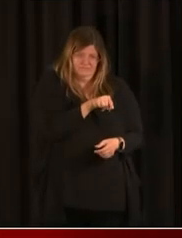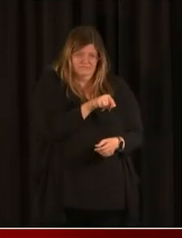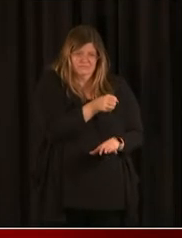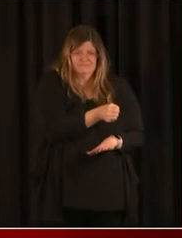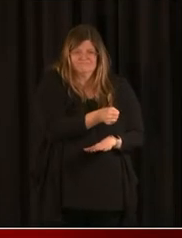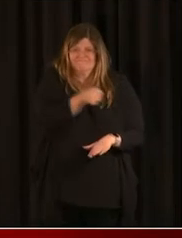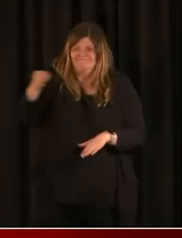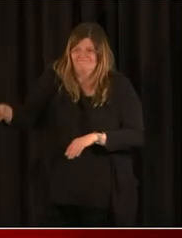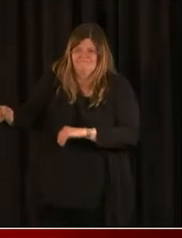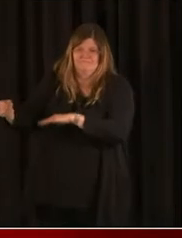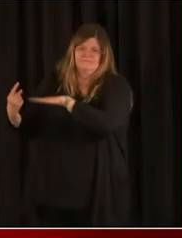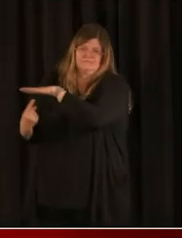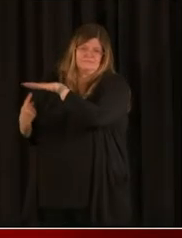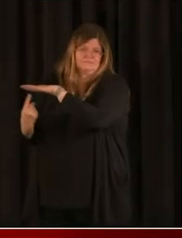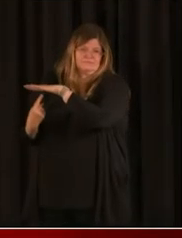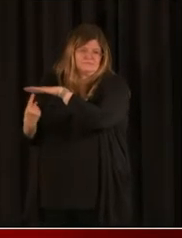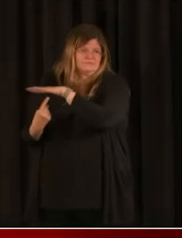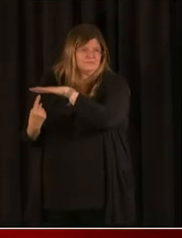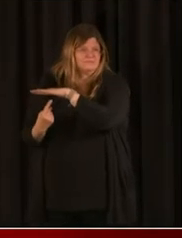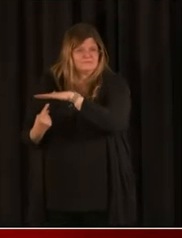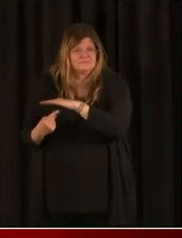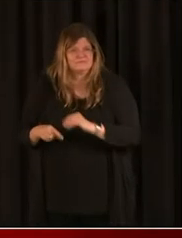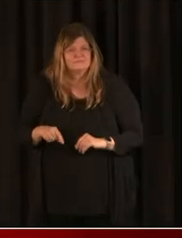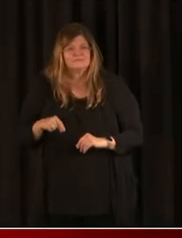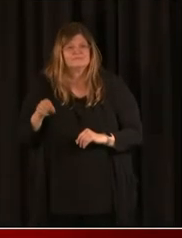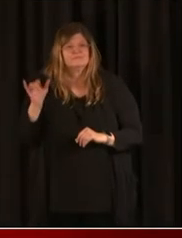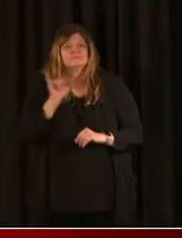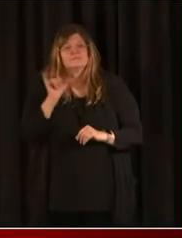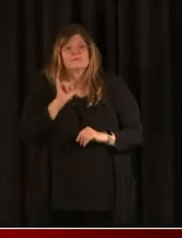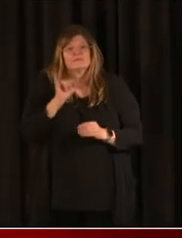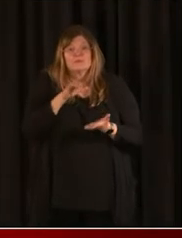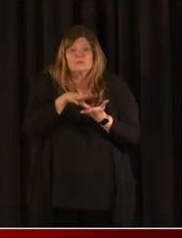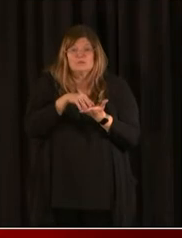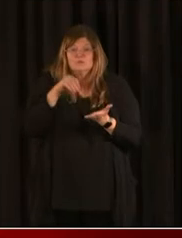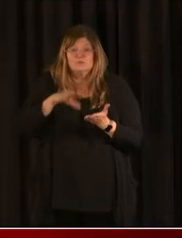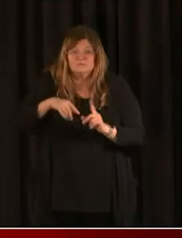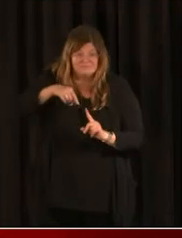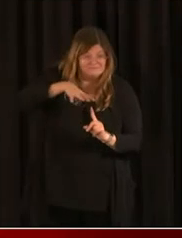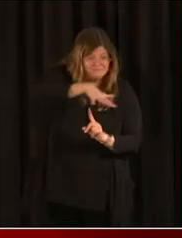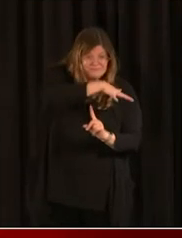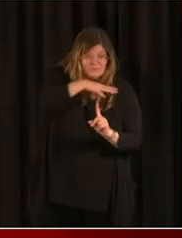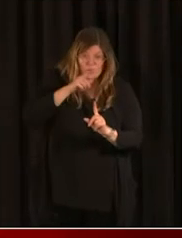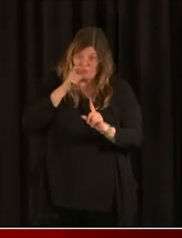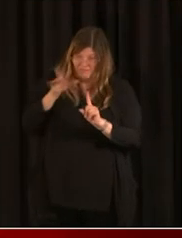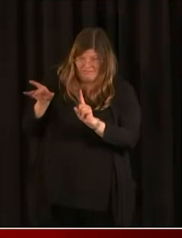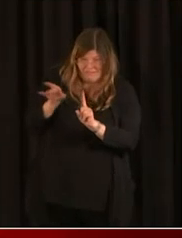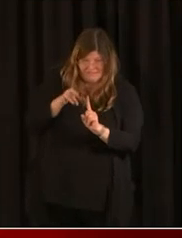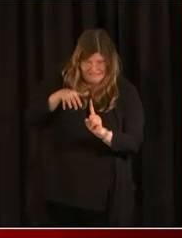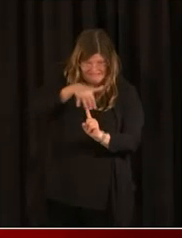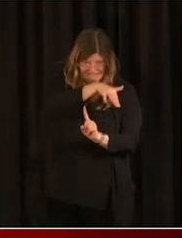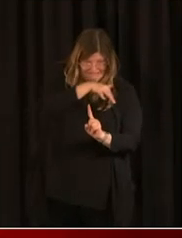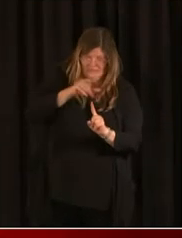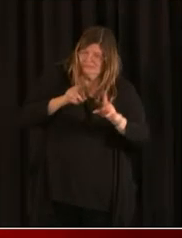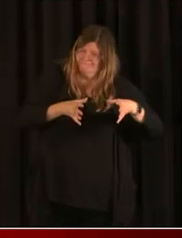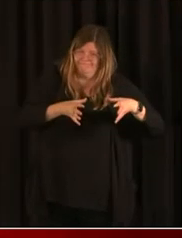the classroom cohort are quarantined, and notification is sent to our school community more broadly.